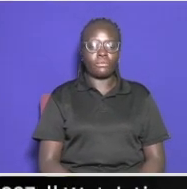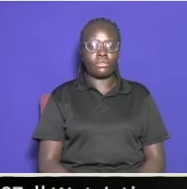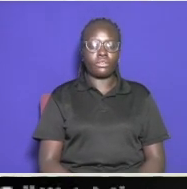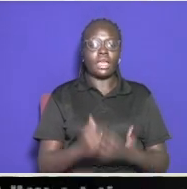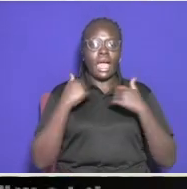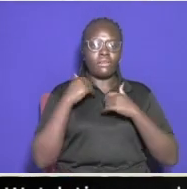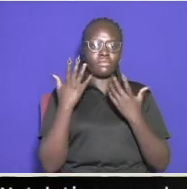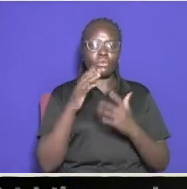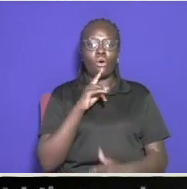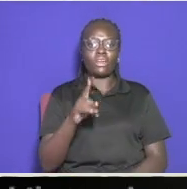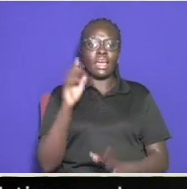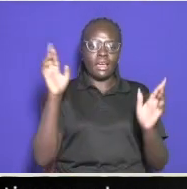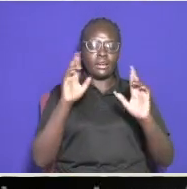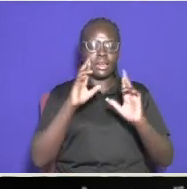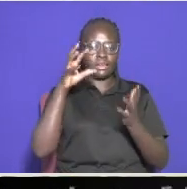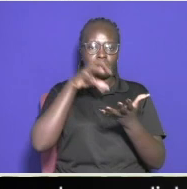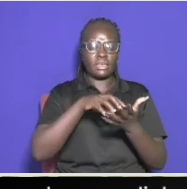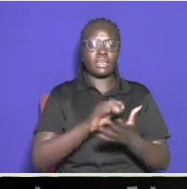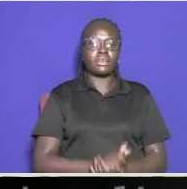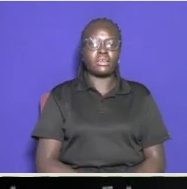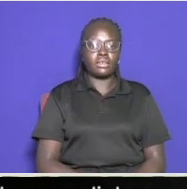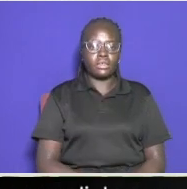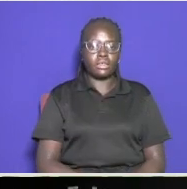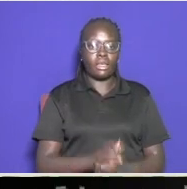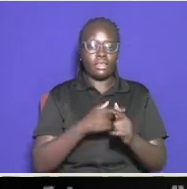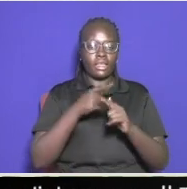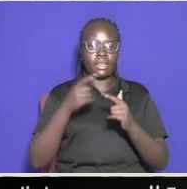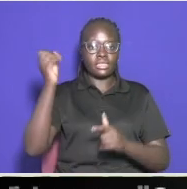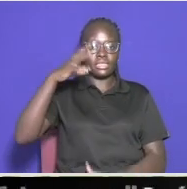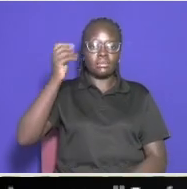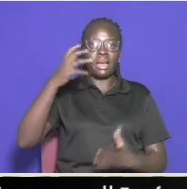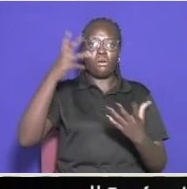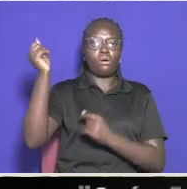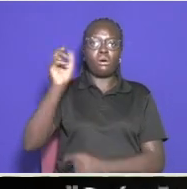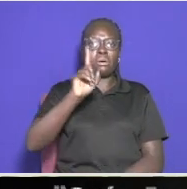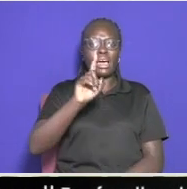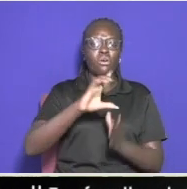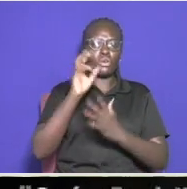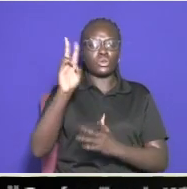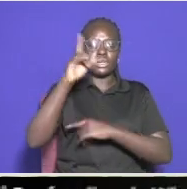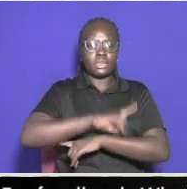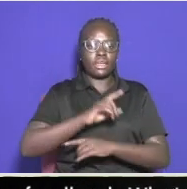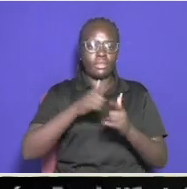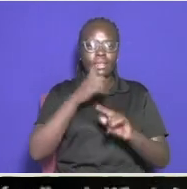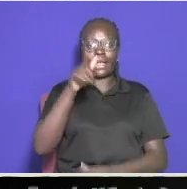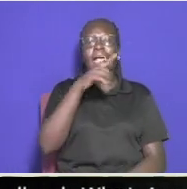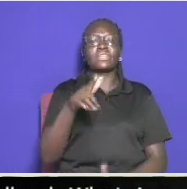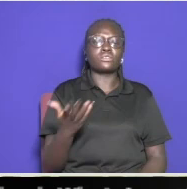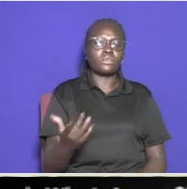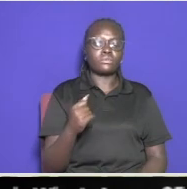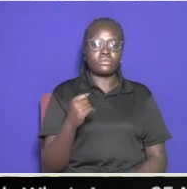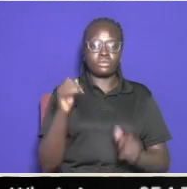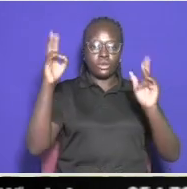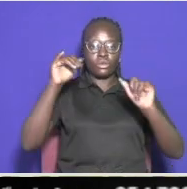order, you are ready to bake, and then lights go off for a day or two. So will you cancel? Will you look